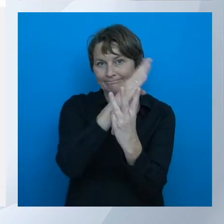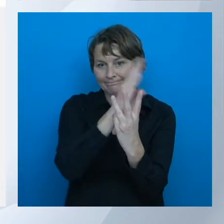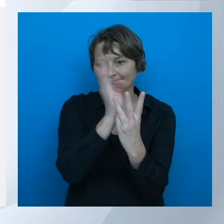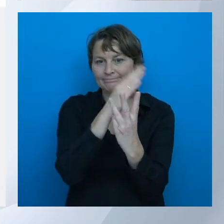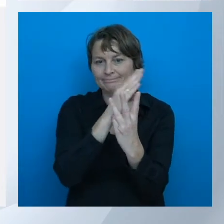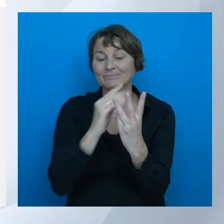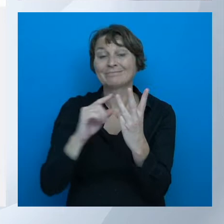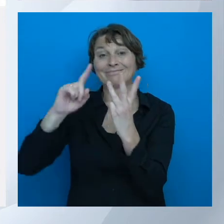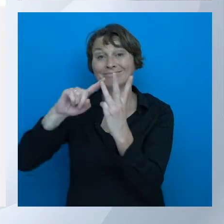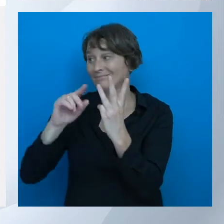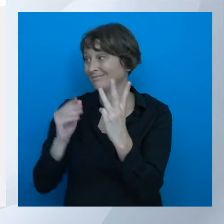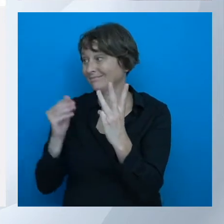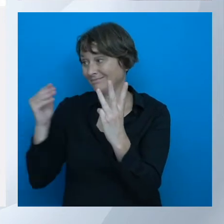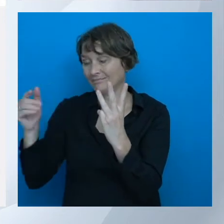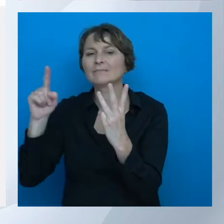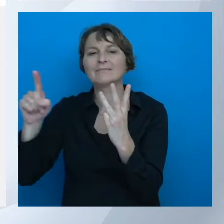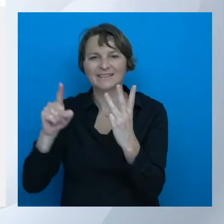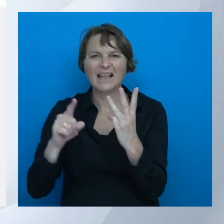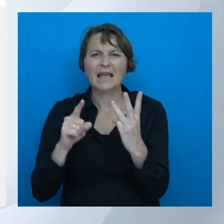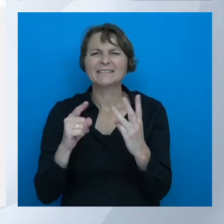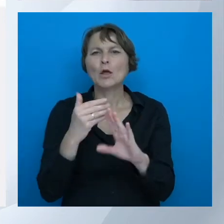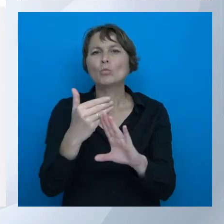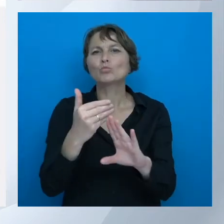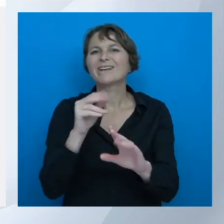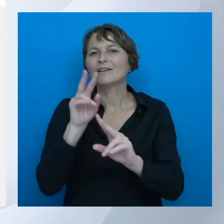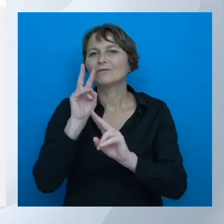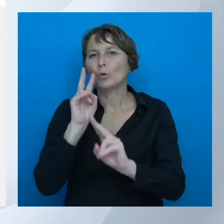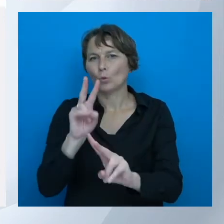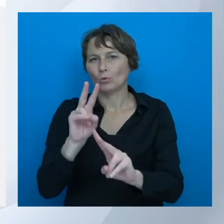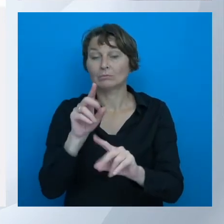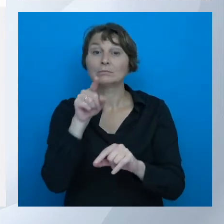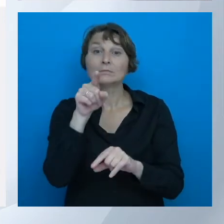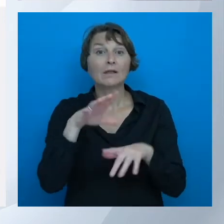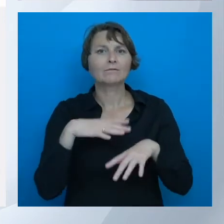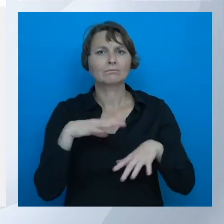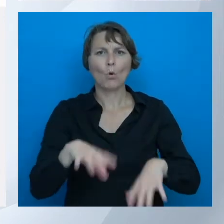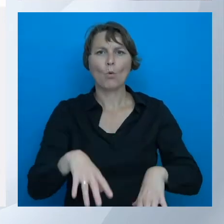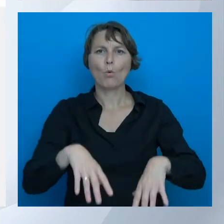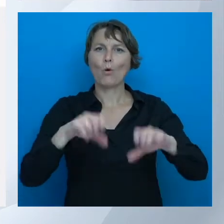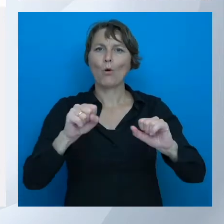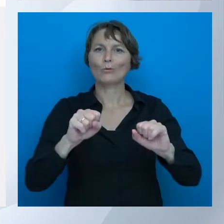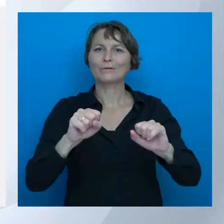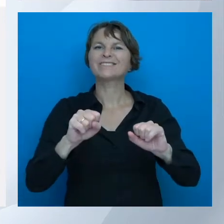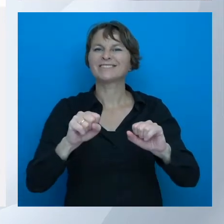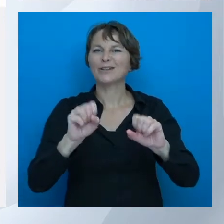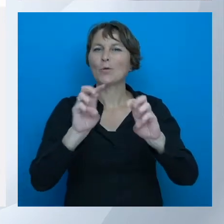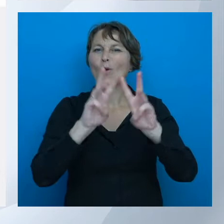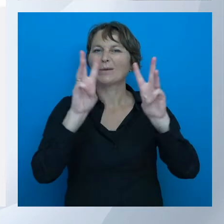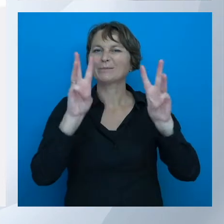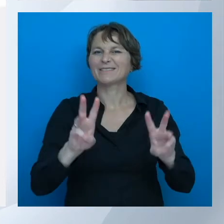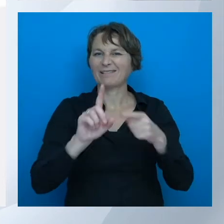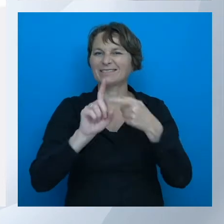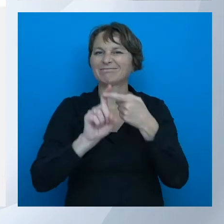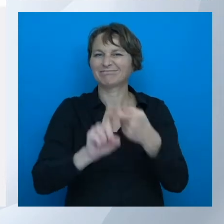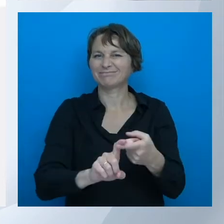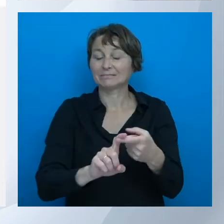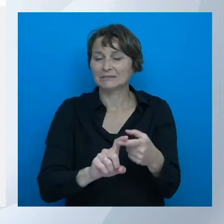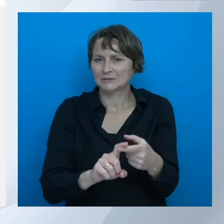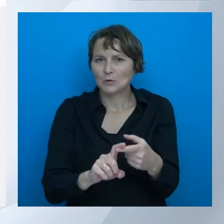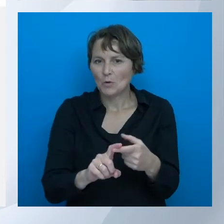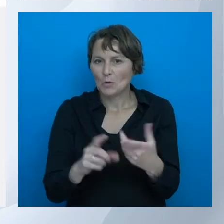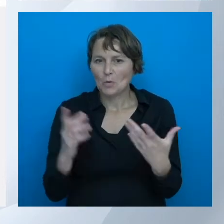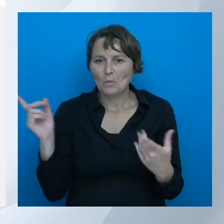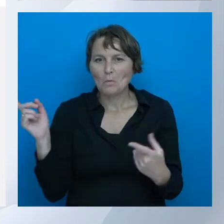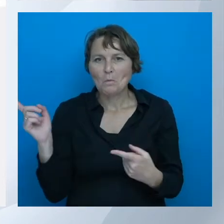service option where you can host your static site. The cool thing about a static app service is that it doesn't use a